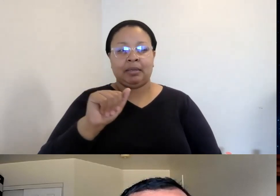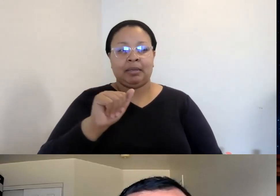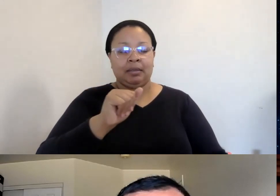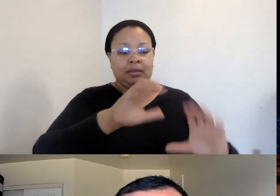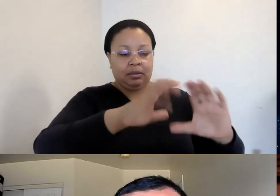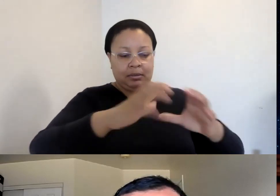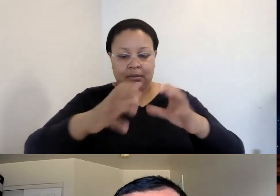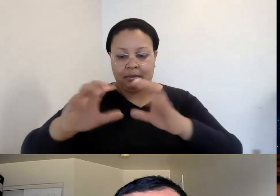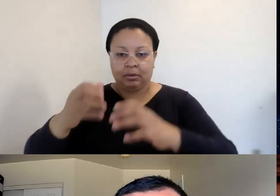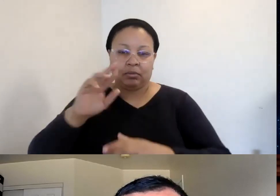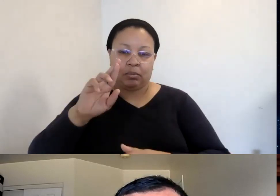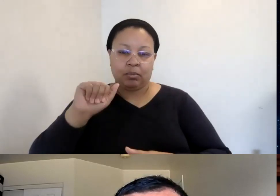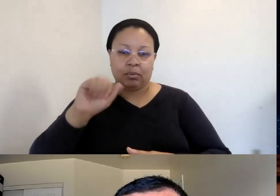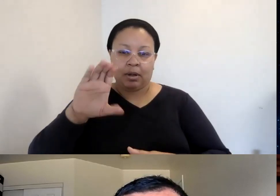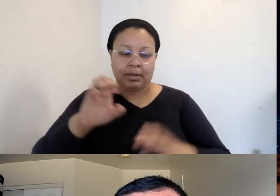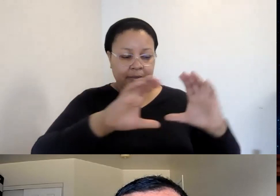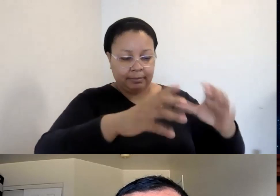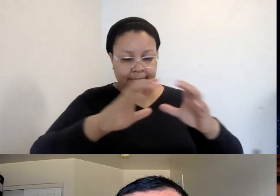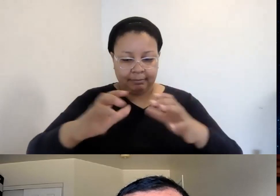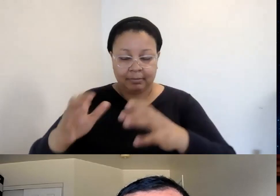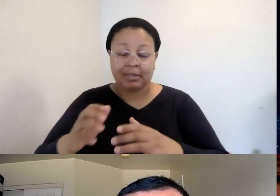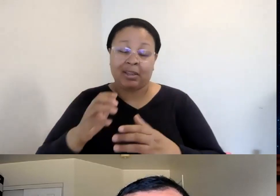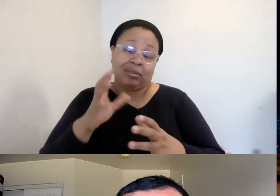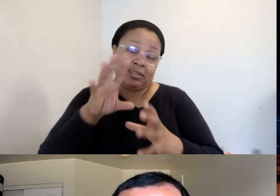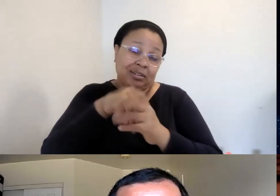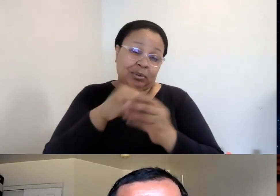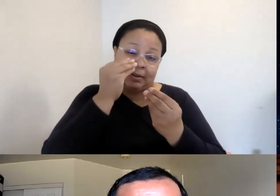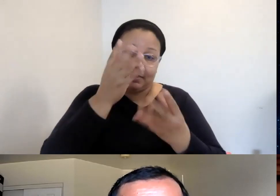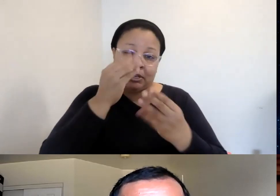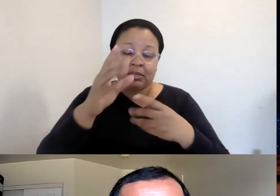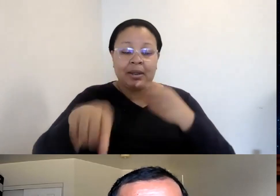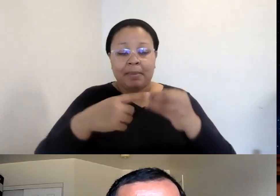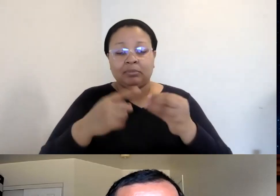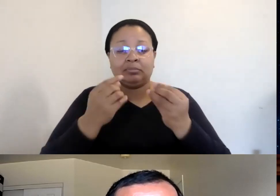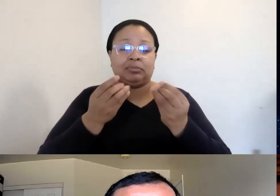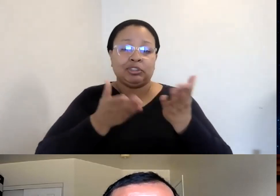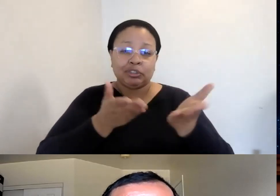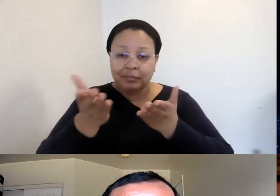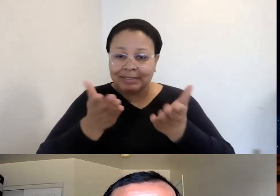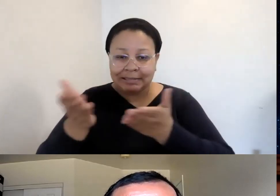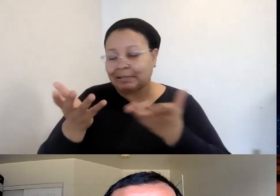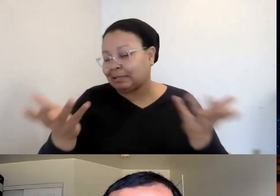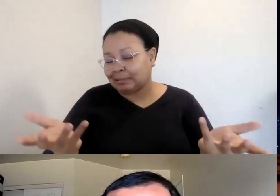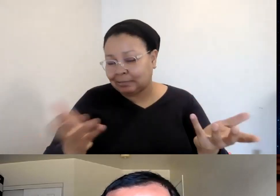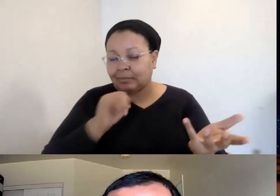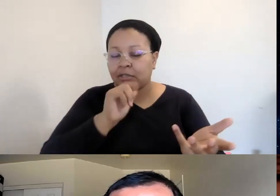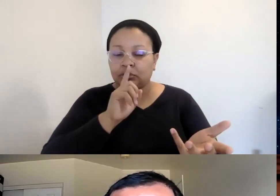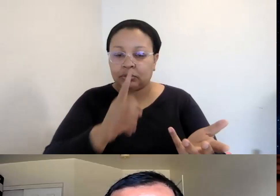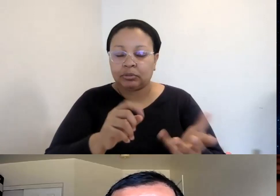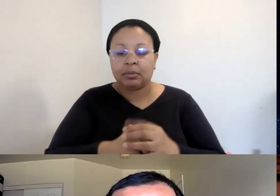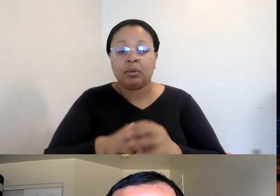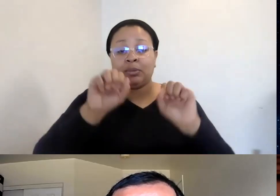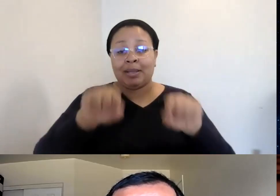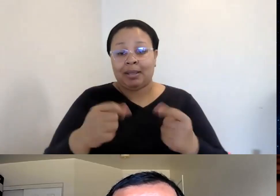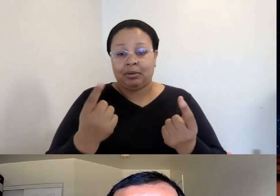about services on those. But what you could perhaps do is kind of